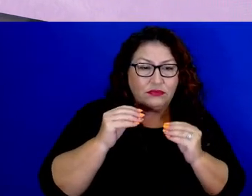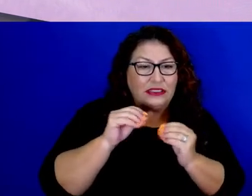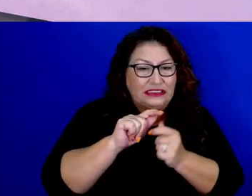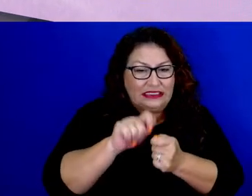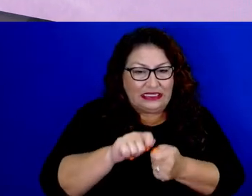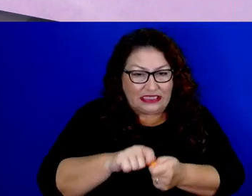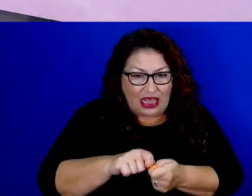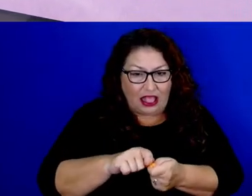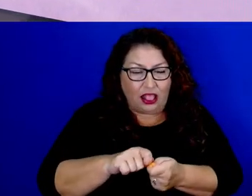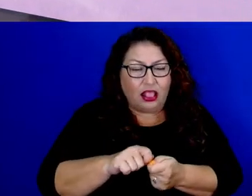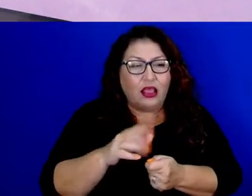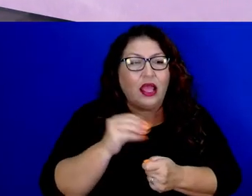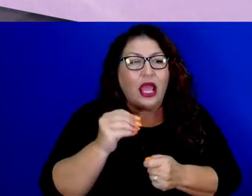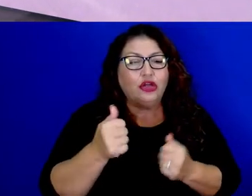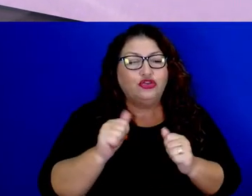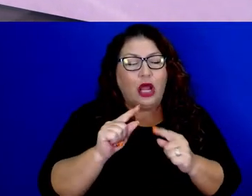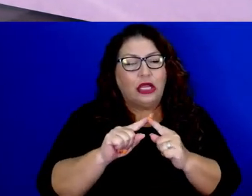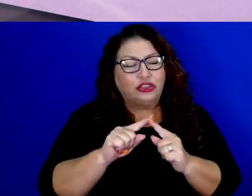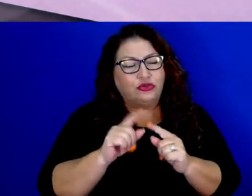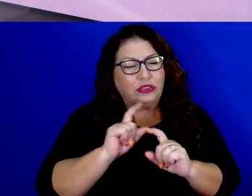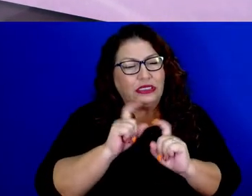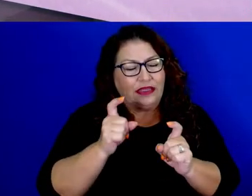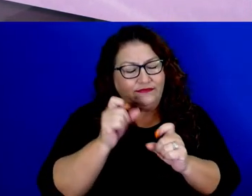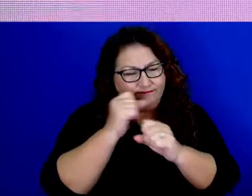paint a picture of what the future holds.